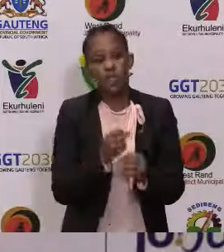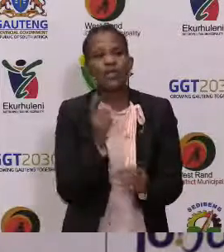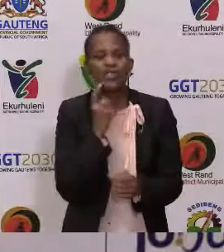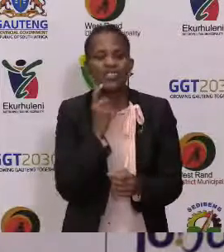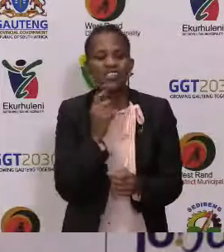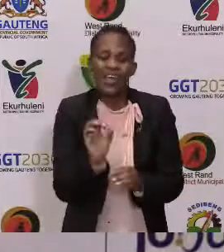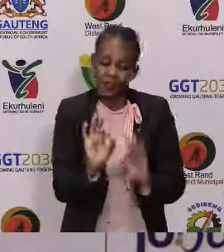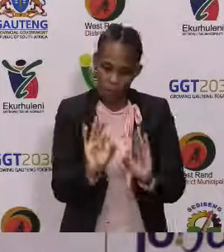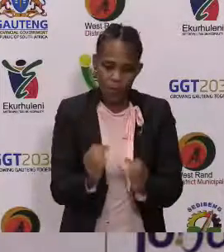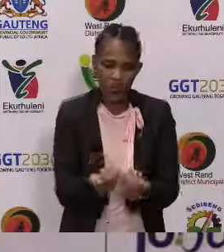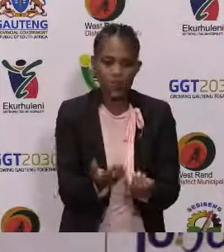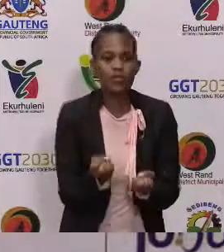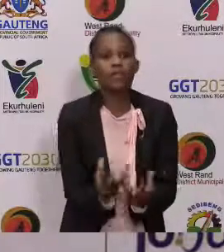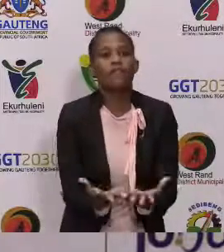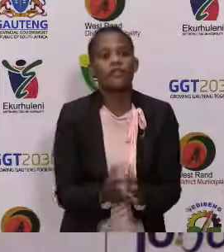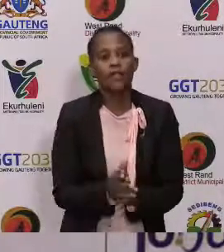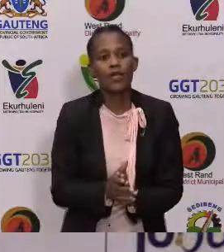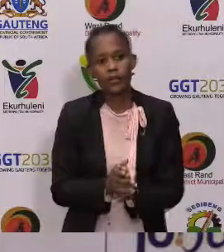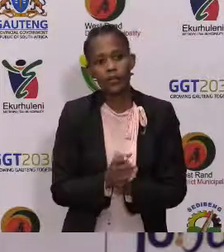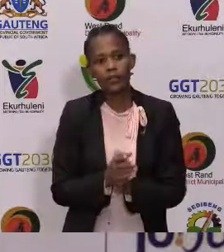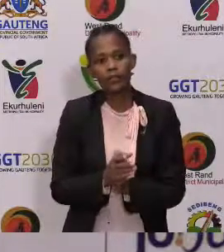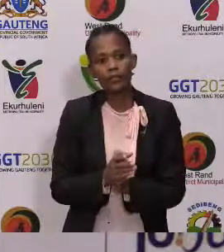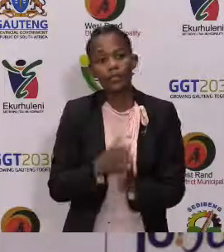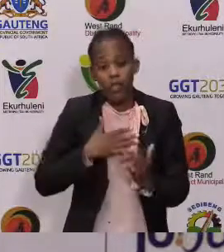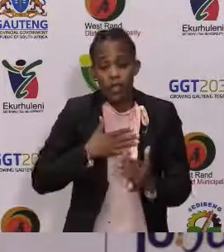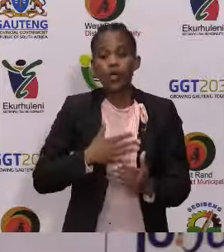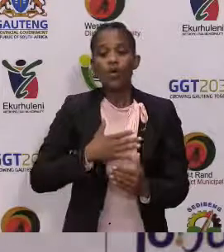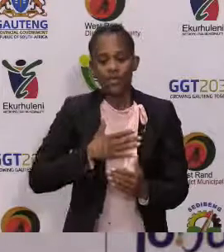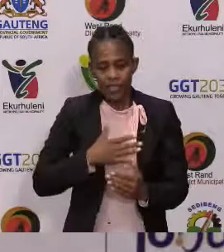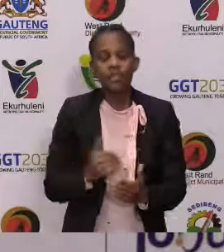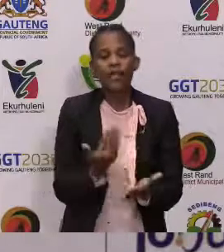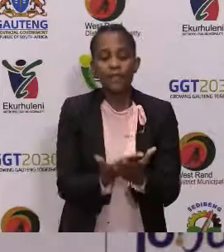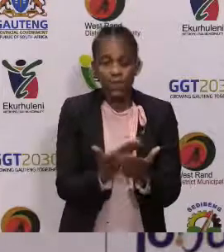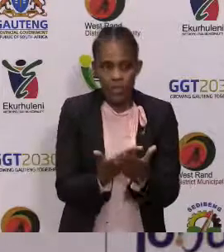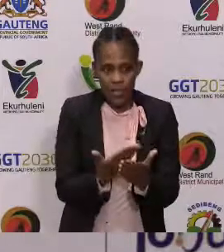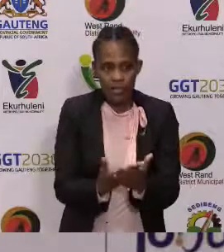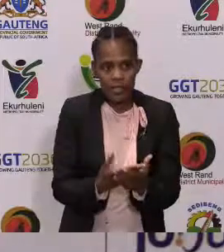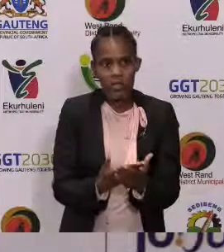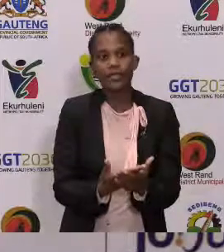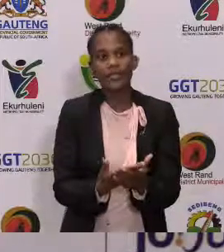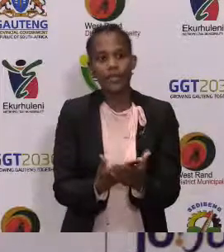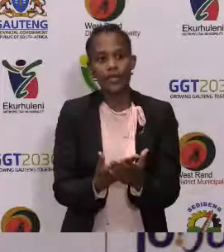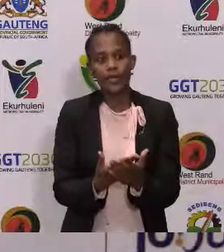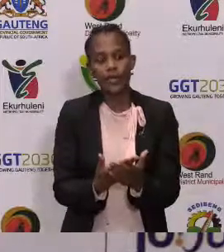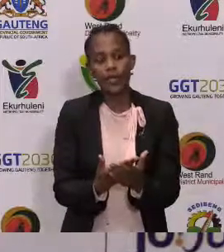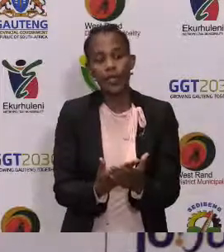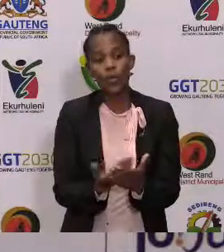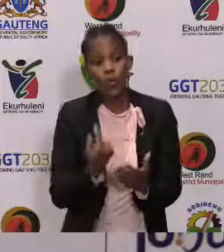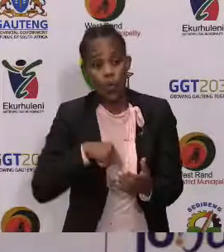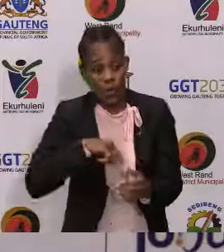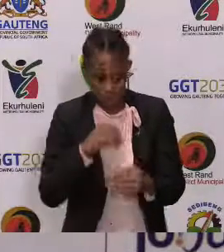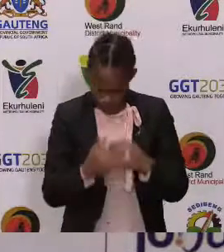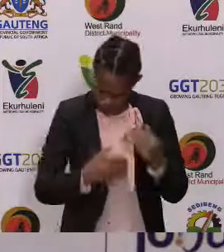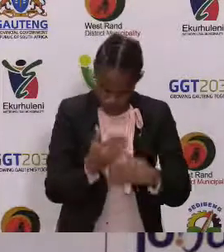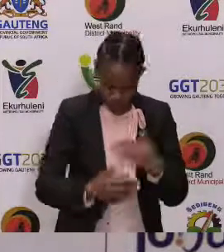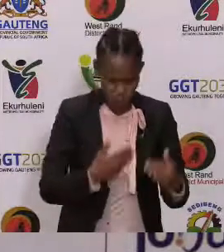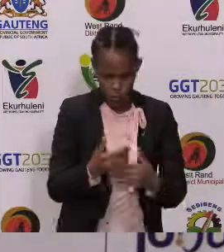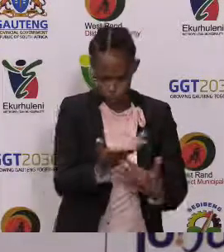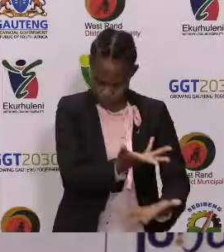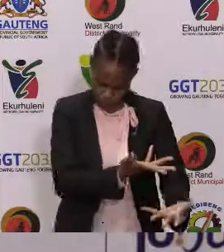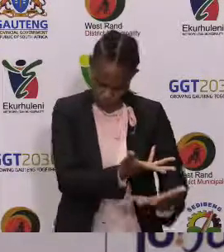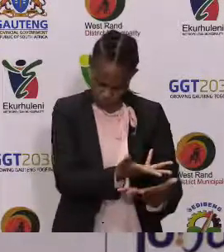service. Oxygen availability. With AFROX, we've continued to